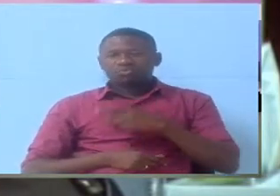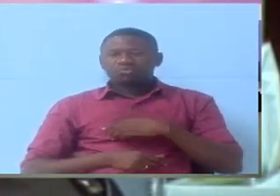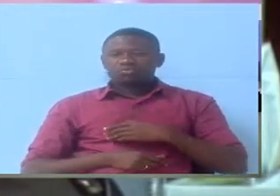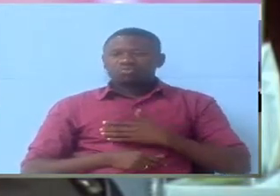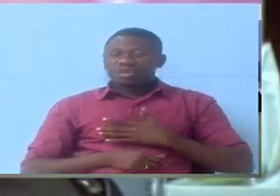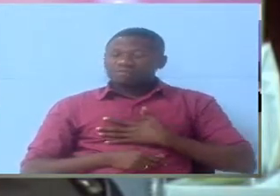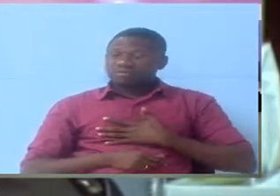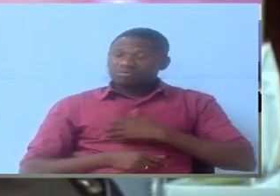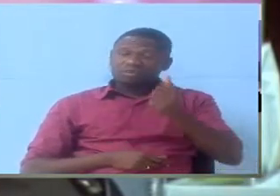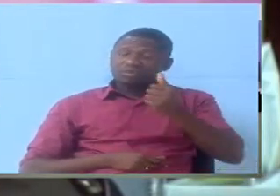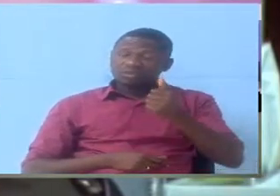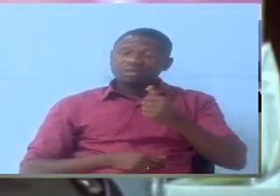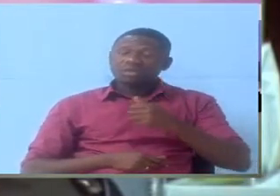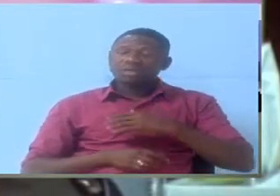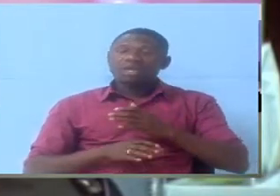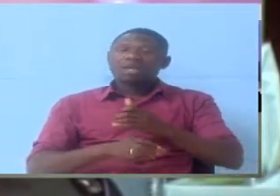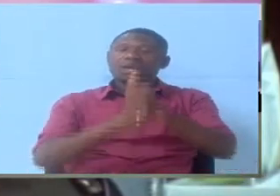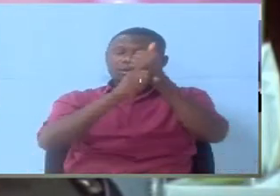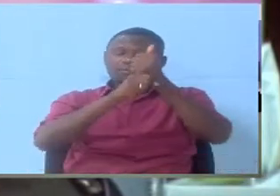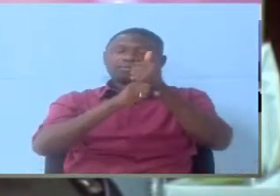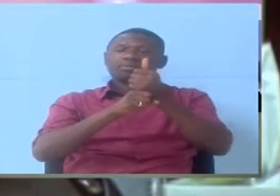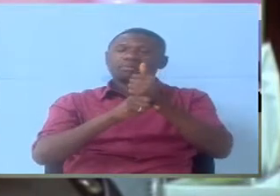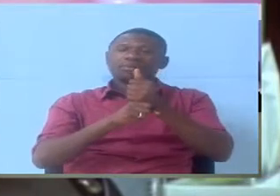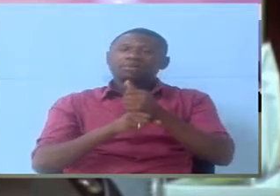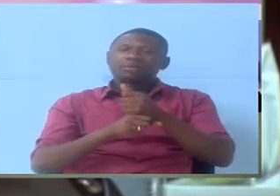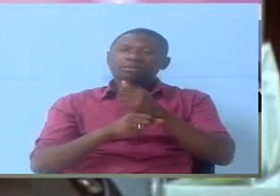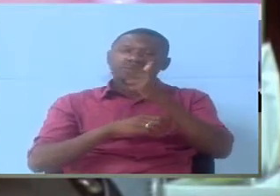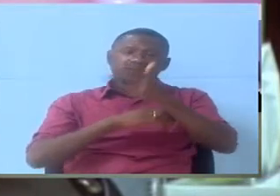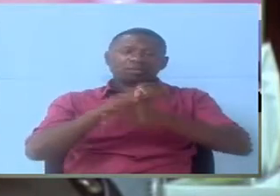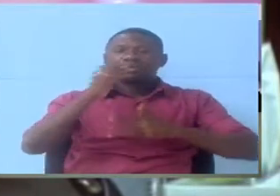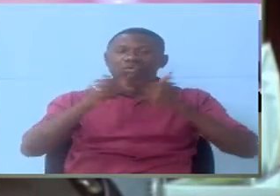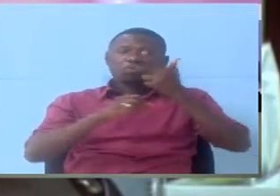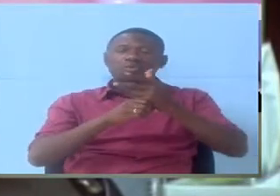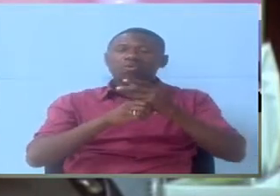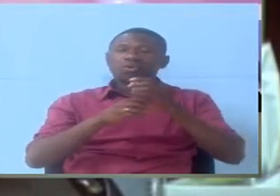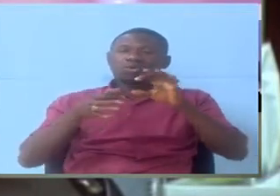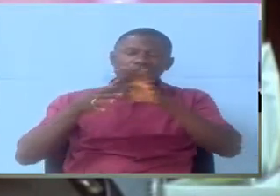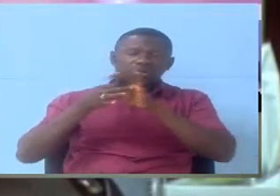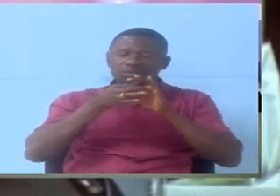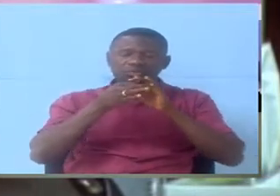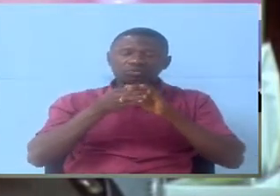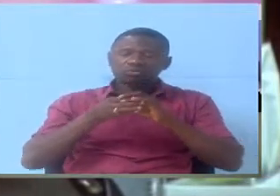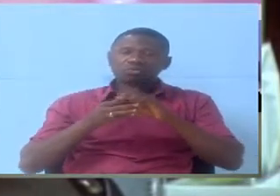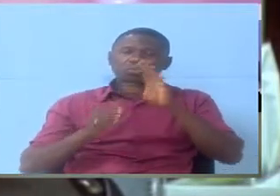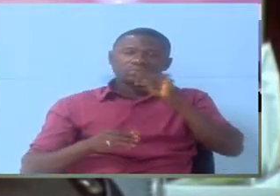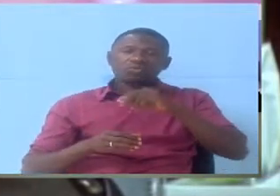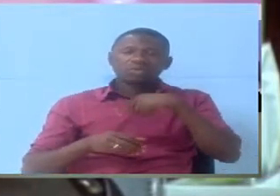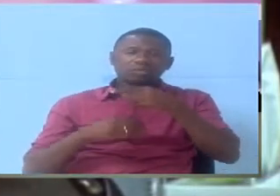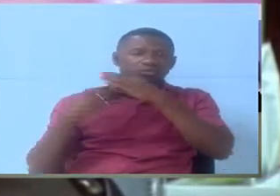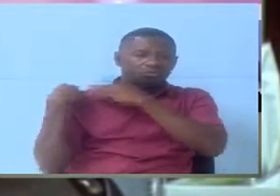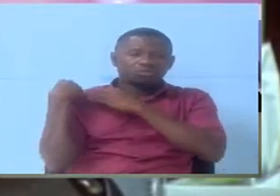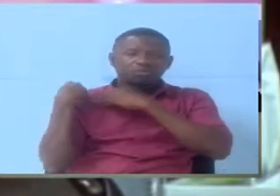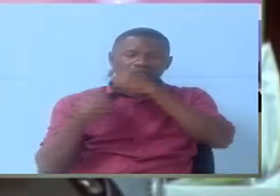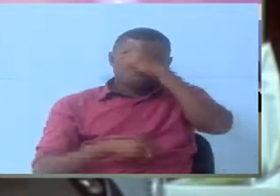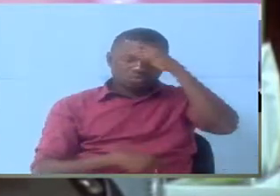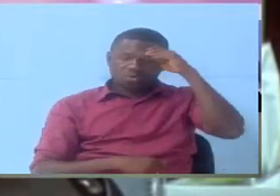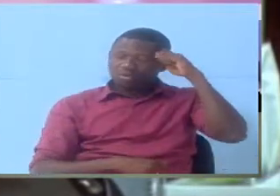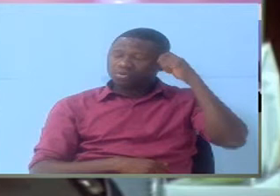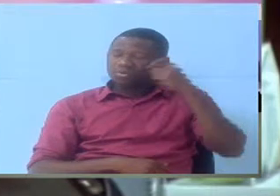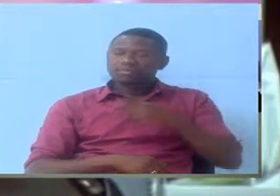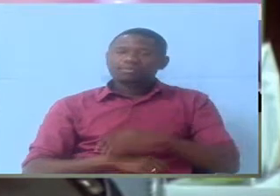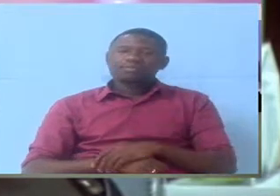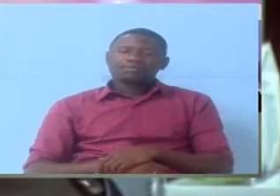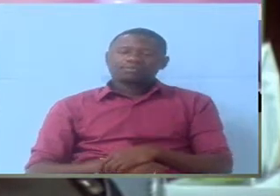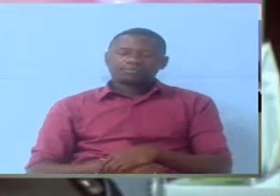sacrificed and helped the World Organization to carry out its mandate. I wulta I wakilta prokam